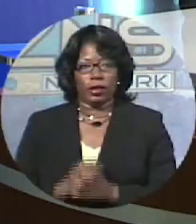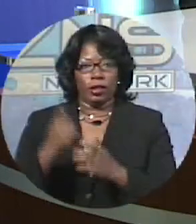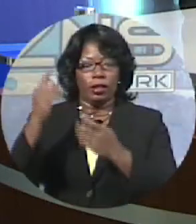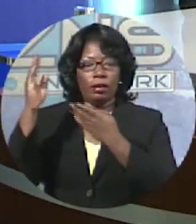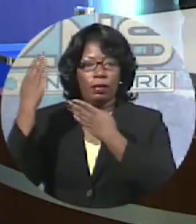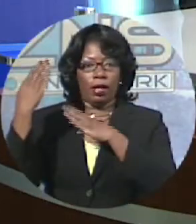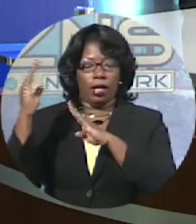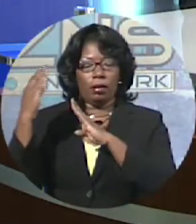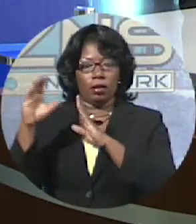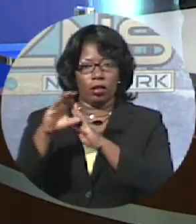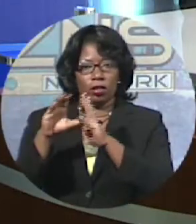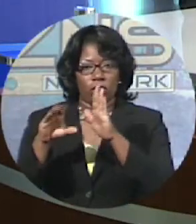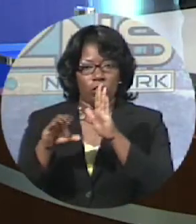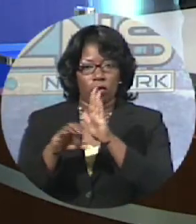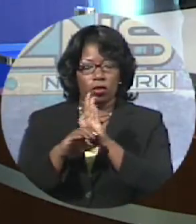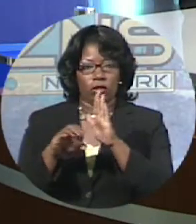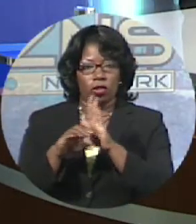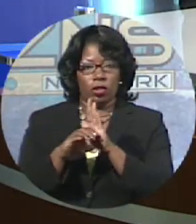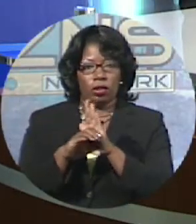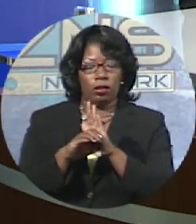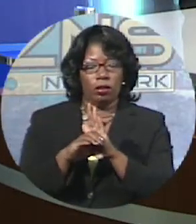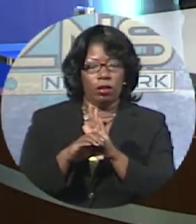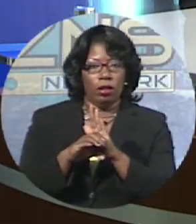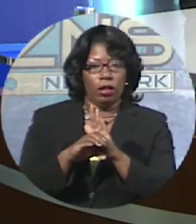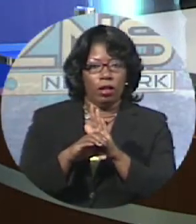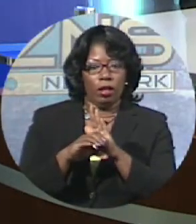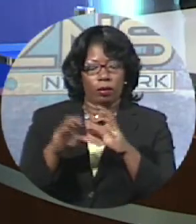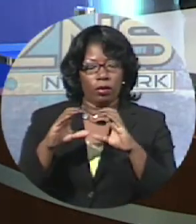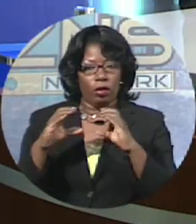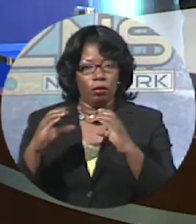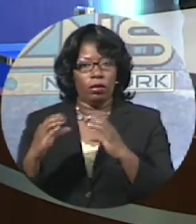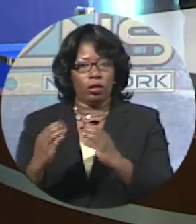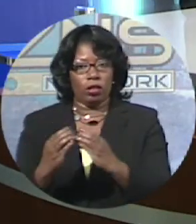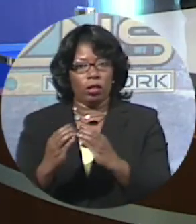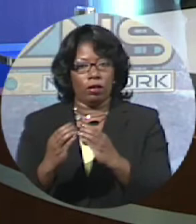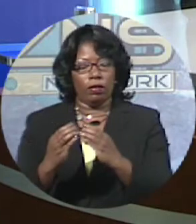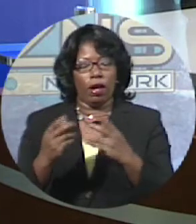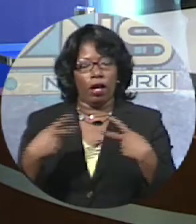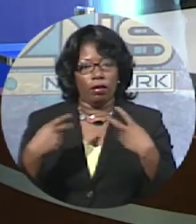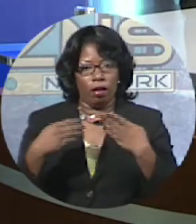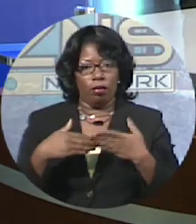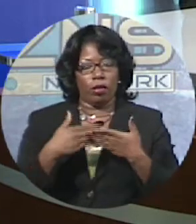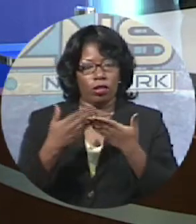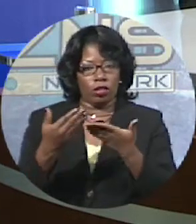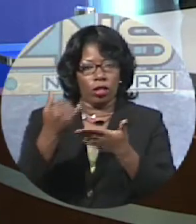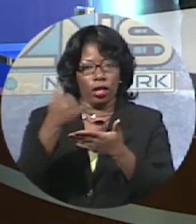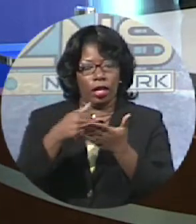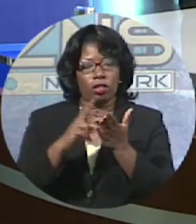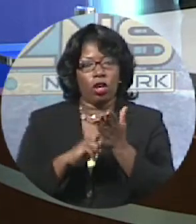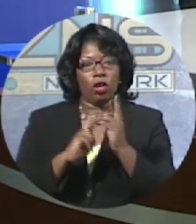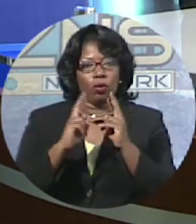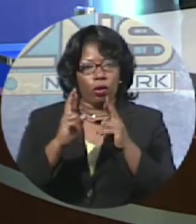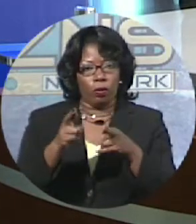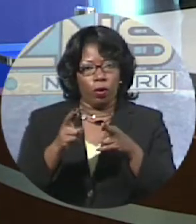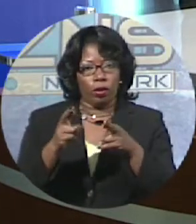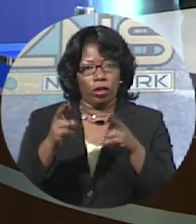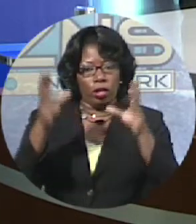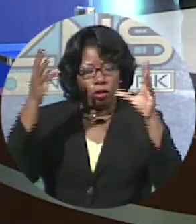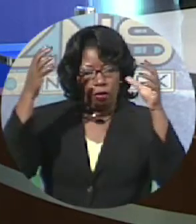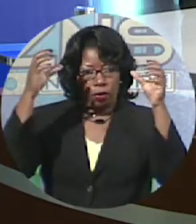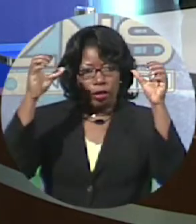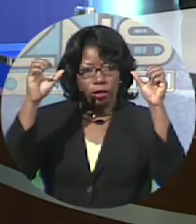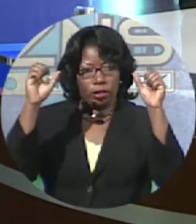The Bahamas Constitutional Commission continues preparations for the presentation of a final report. Today, President of the Bahamas